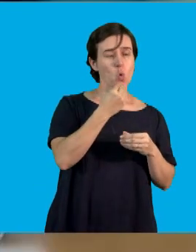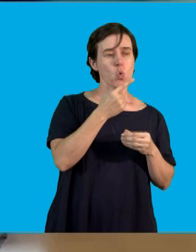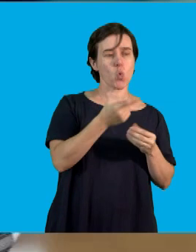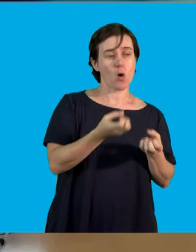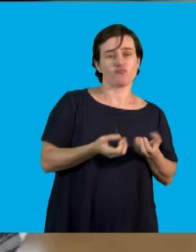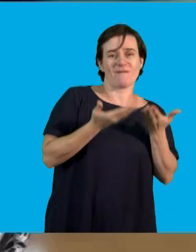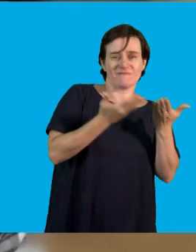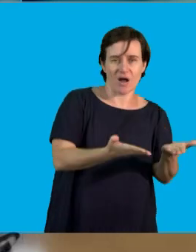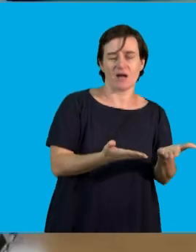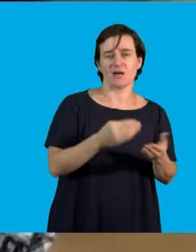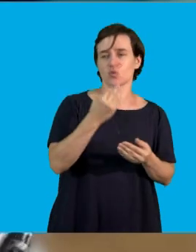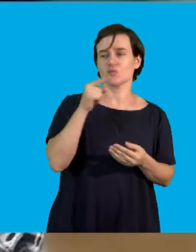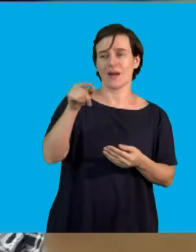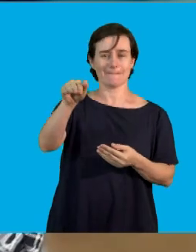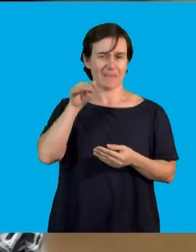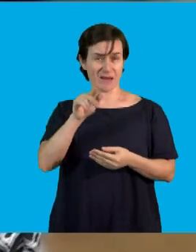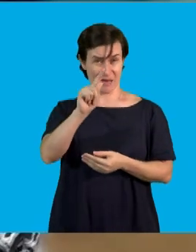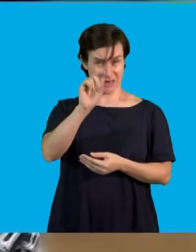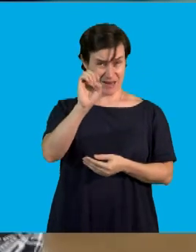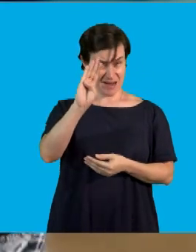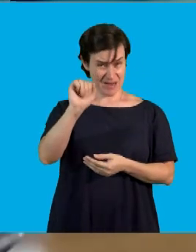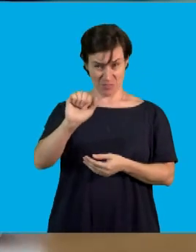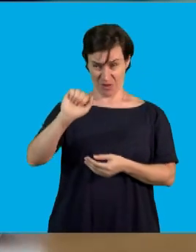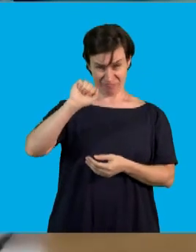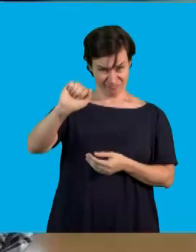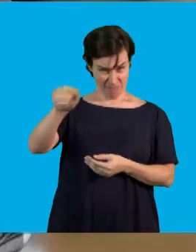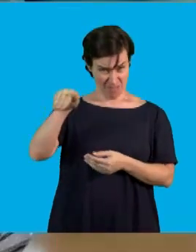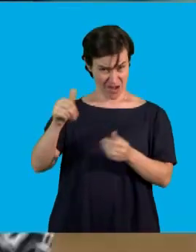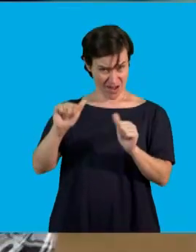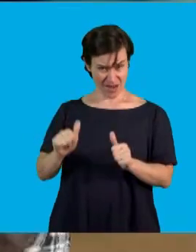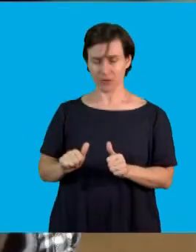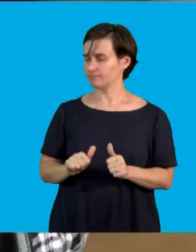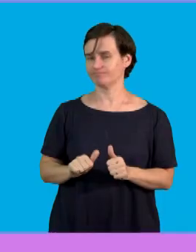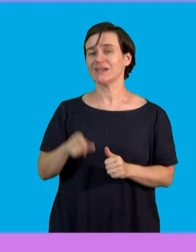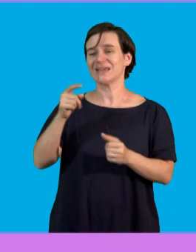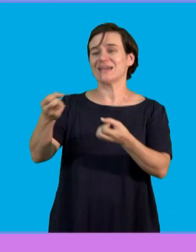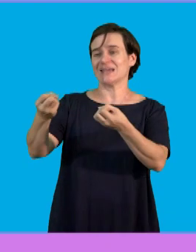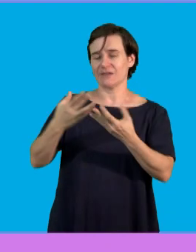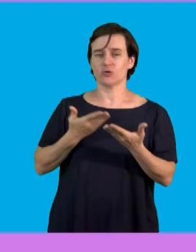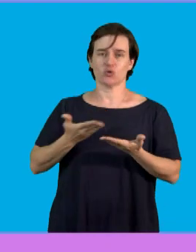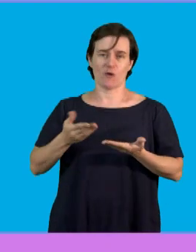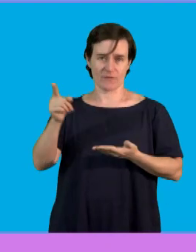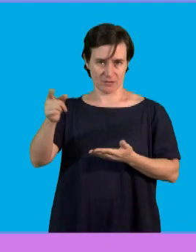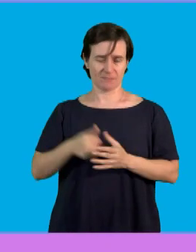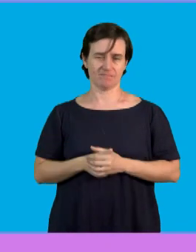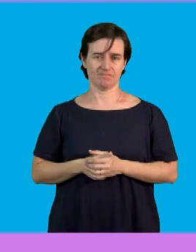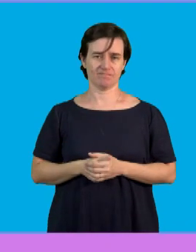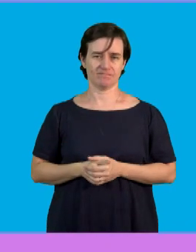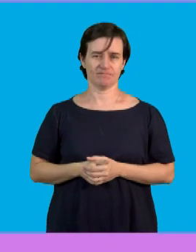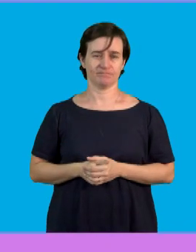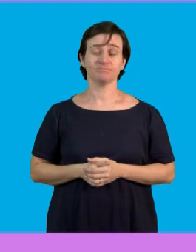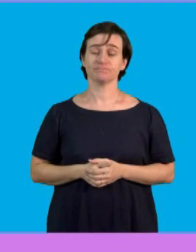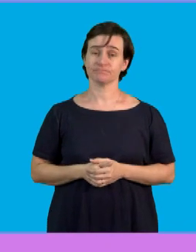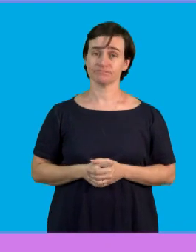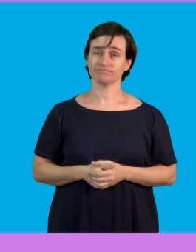now the Deba Bank is not the account holder but is the service provider. So firstly, we are going to start by writing